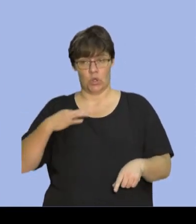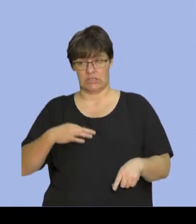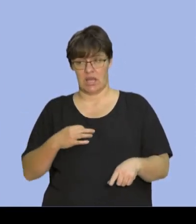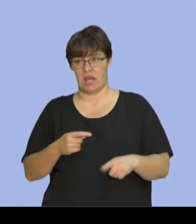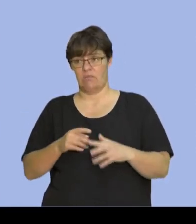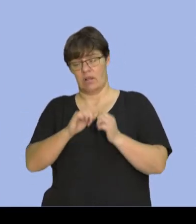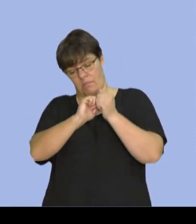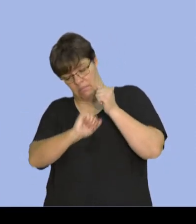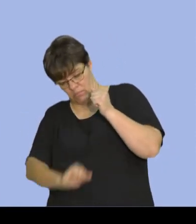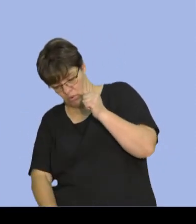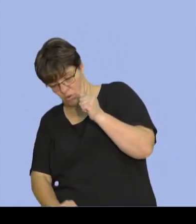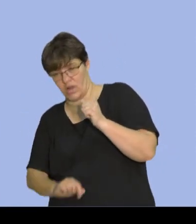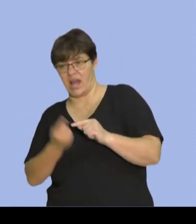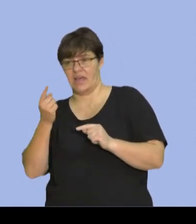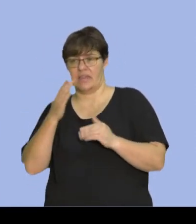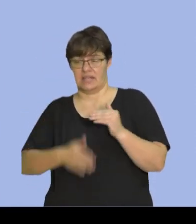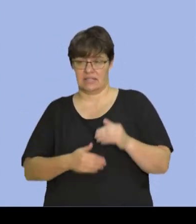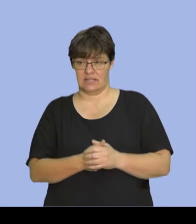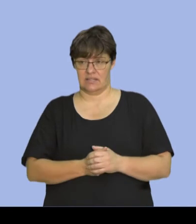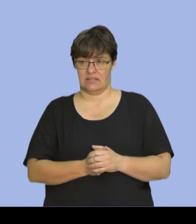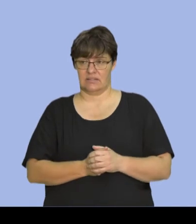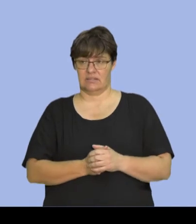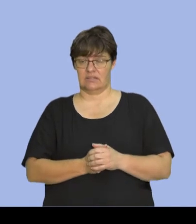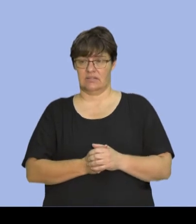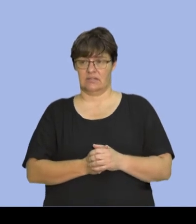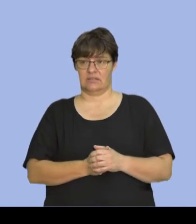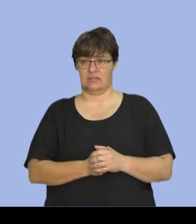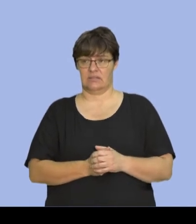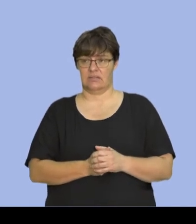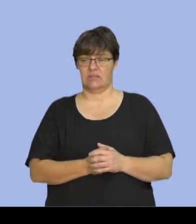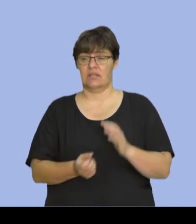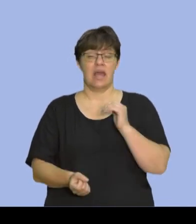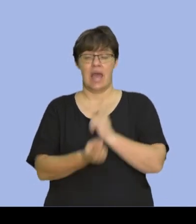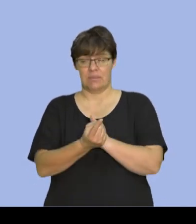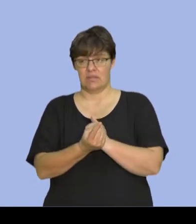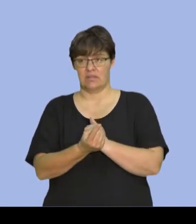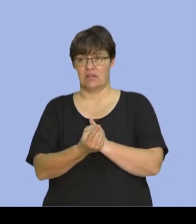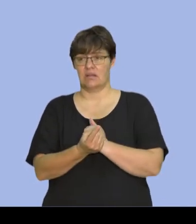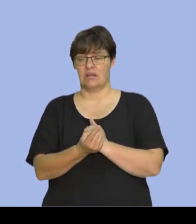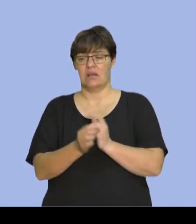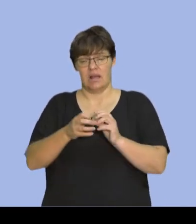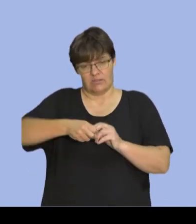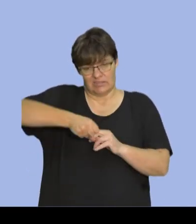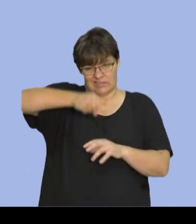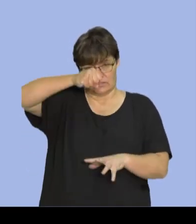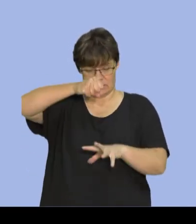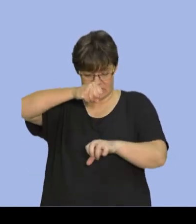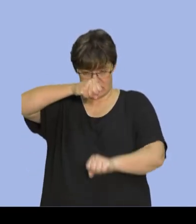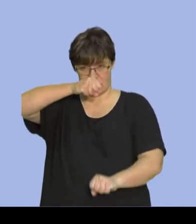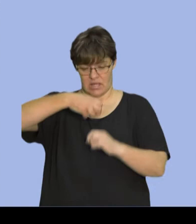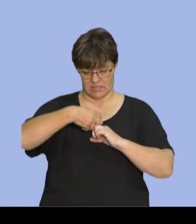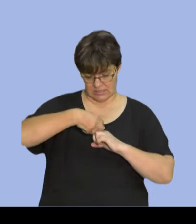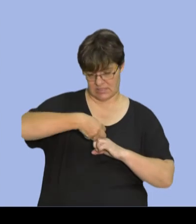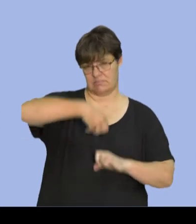chromatid is now pulled to the opposite ends. And this happens by the spindle fibers contracting and splitting up